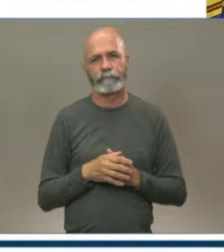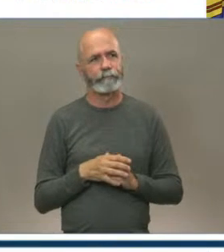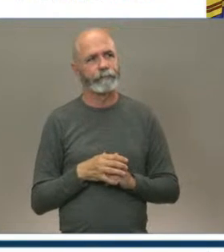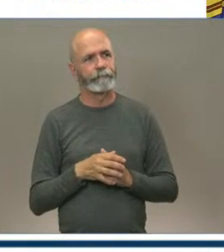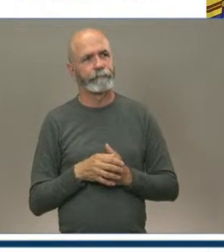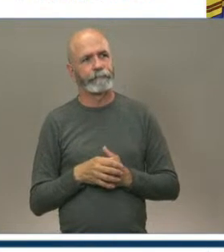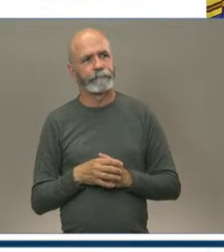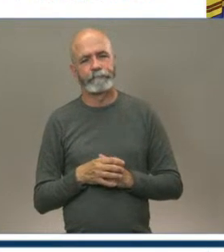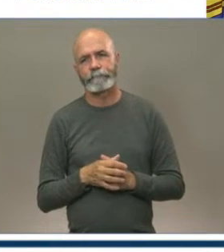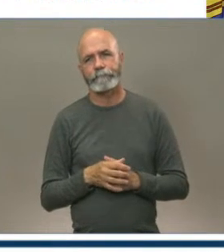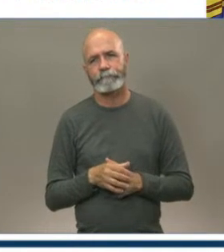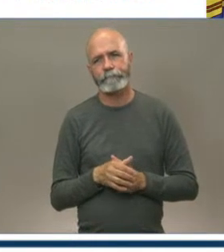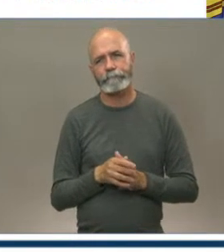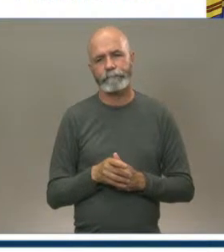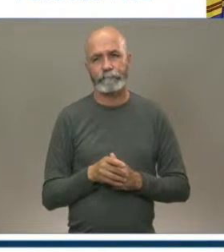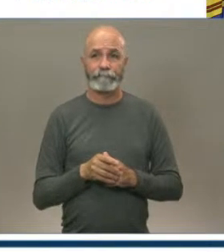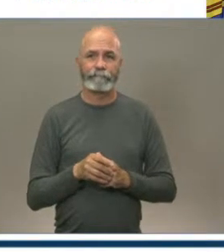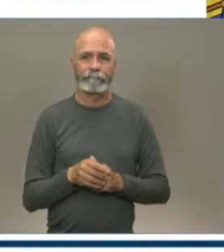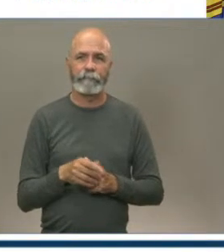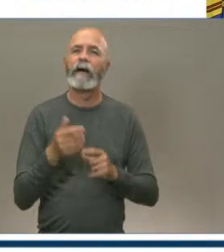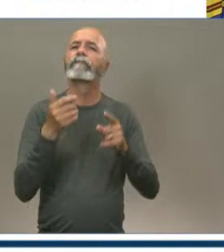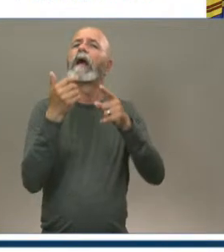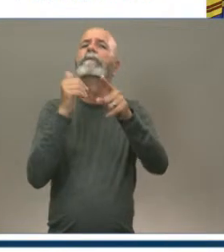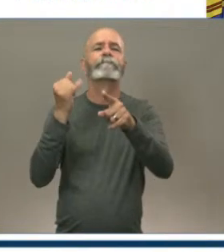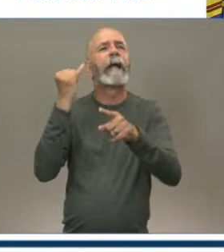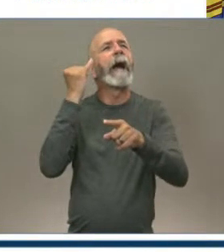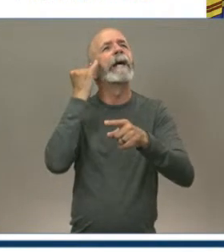plans or any idea as to when these